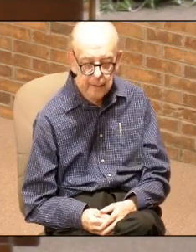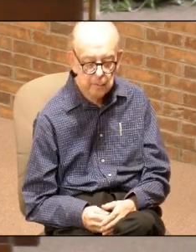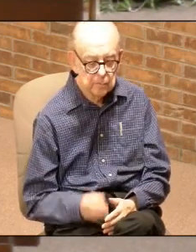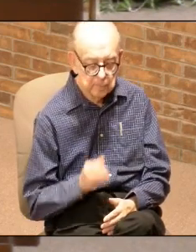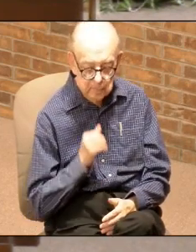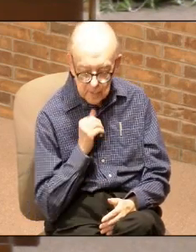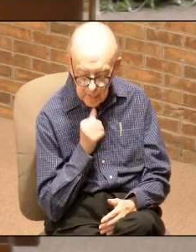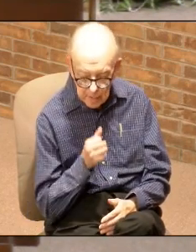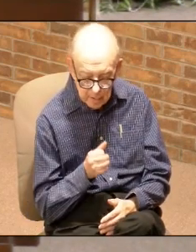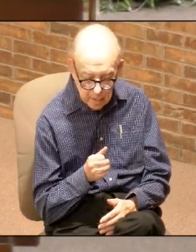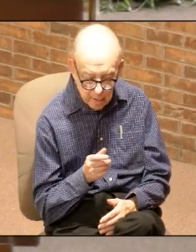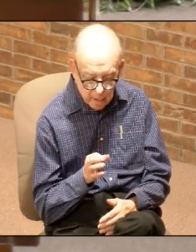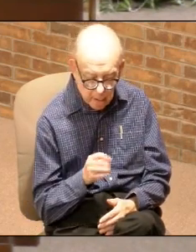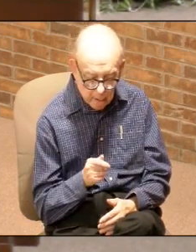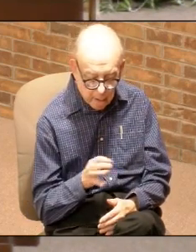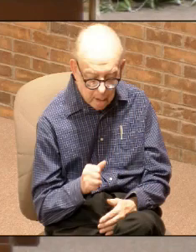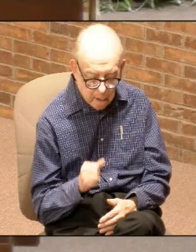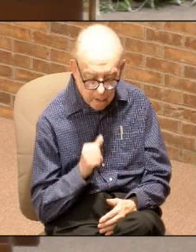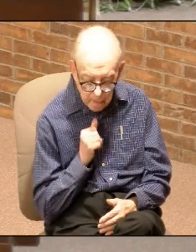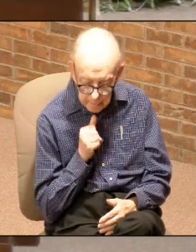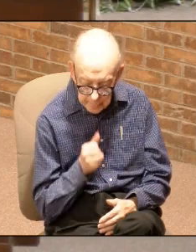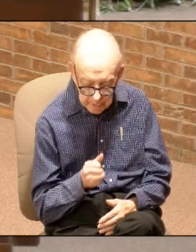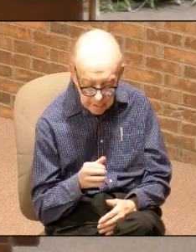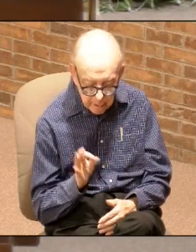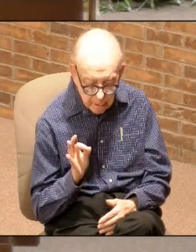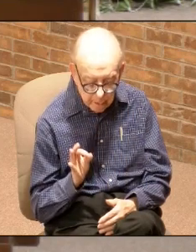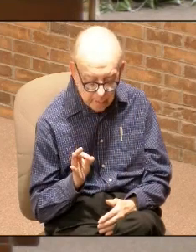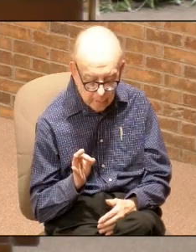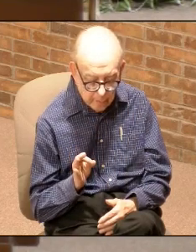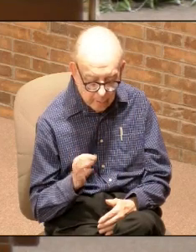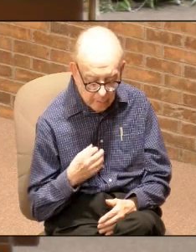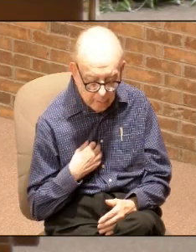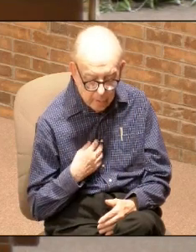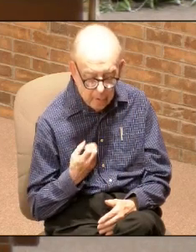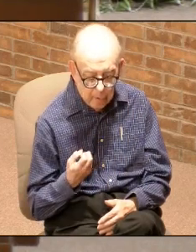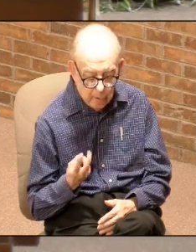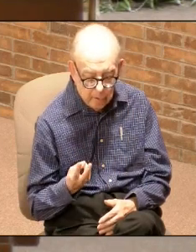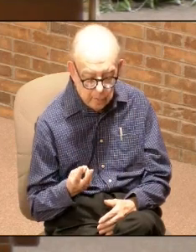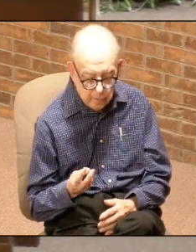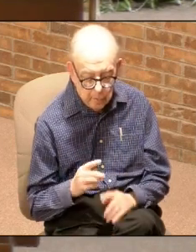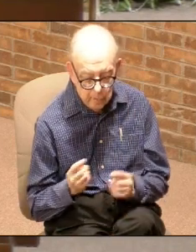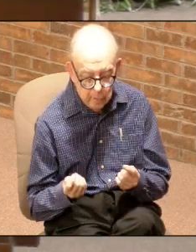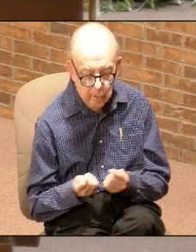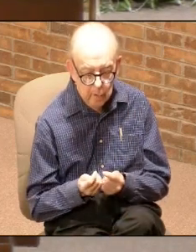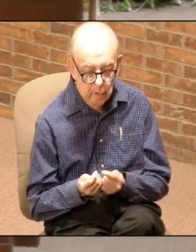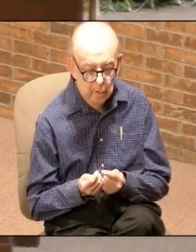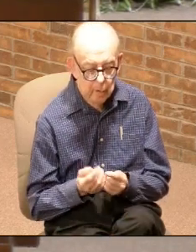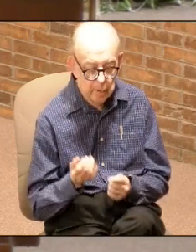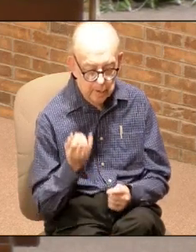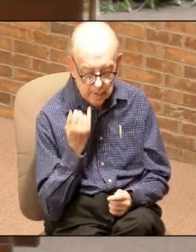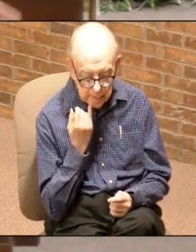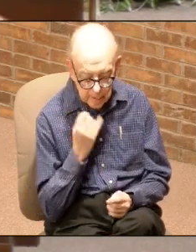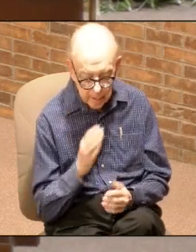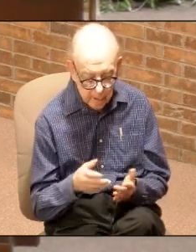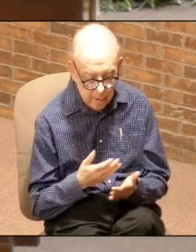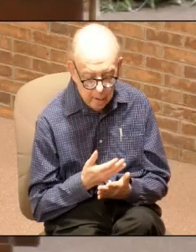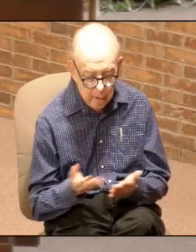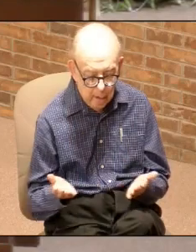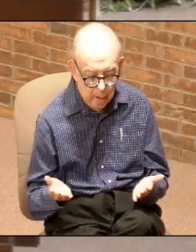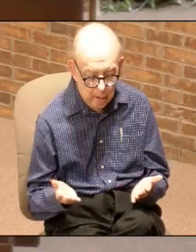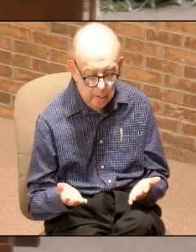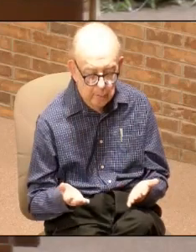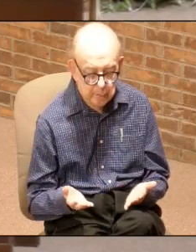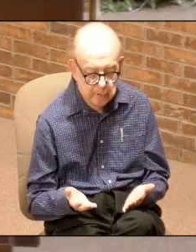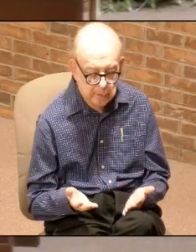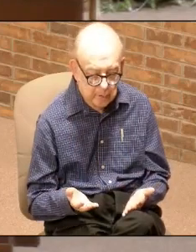It's not a fluke that he didn't pick 9. I understand, yes, there were 12 tribes of Israel and all of that stuff, or,